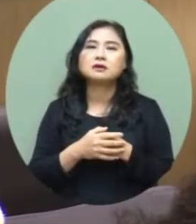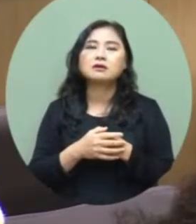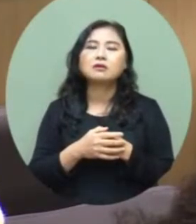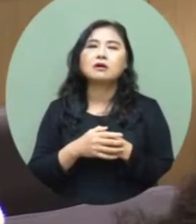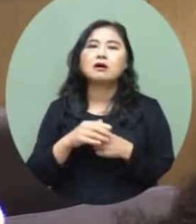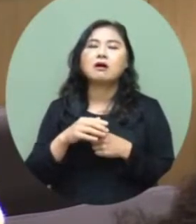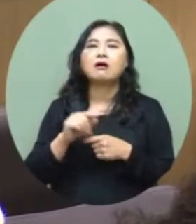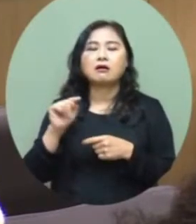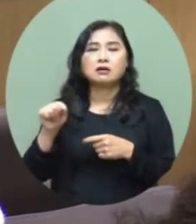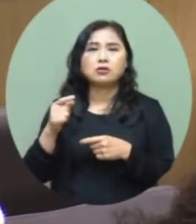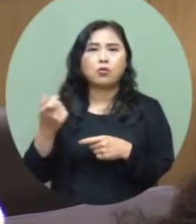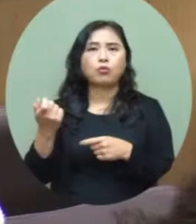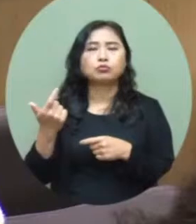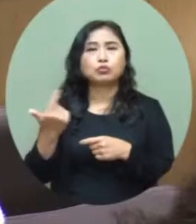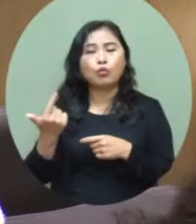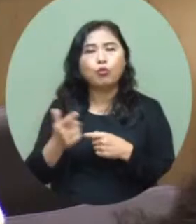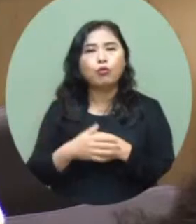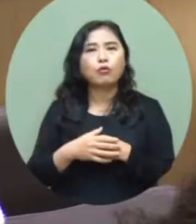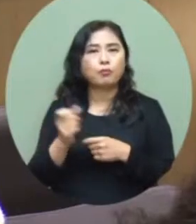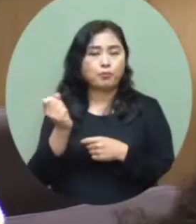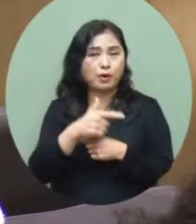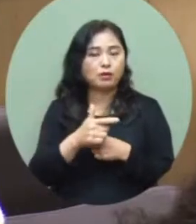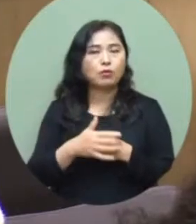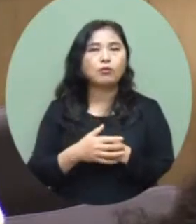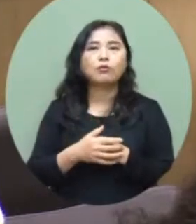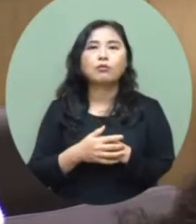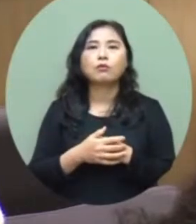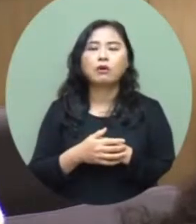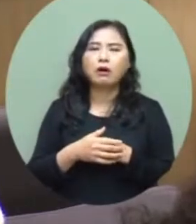this reverse trend right now?